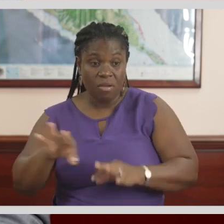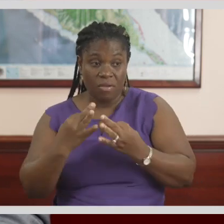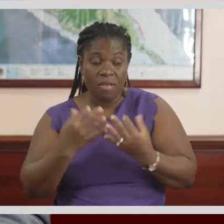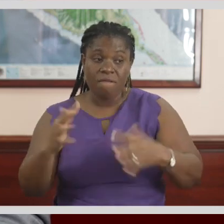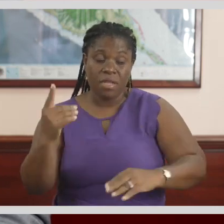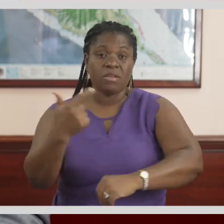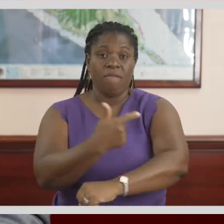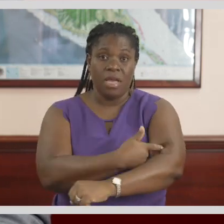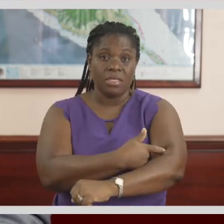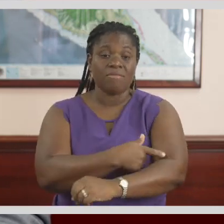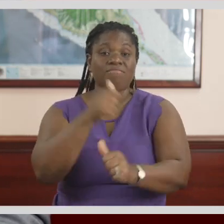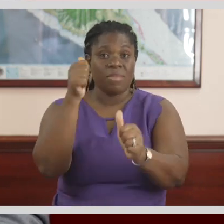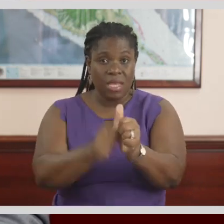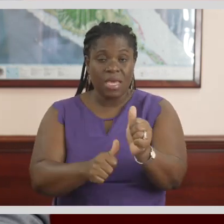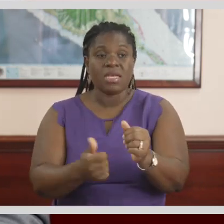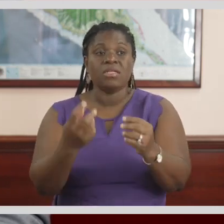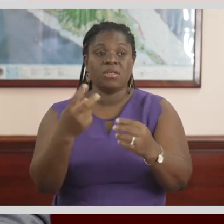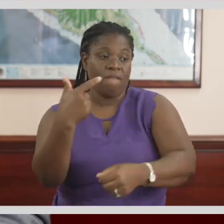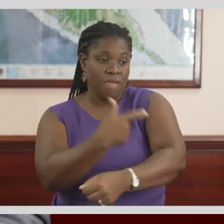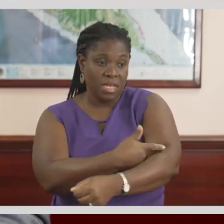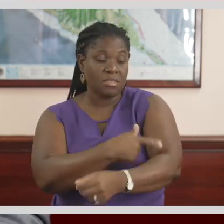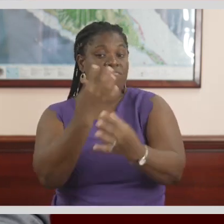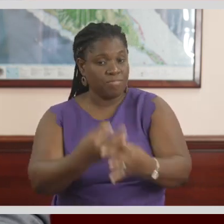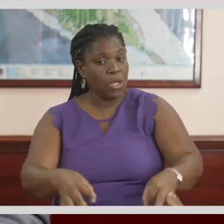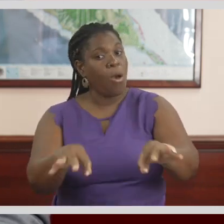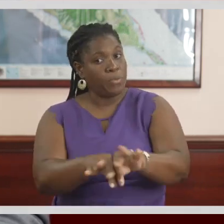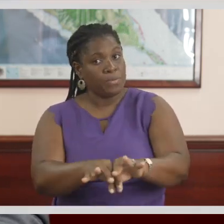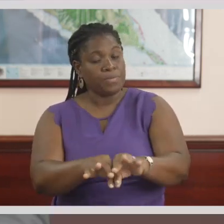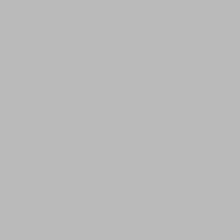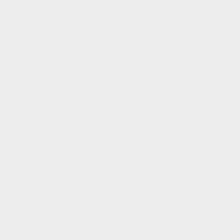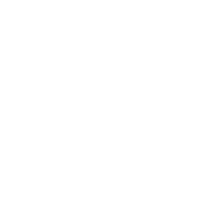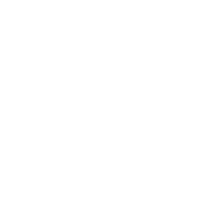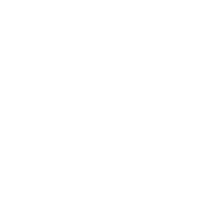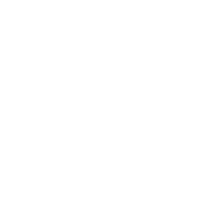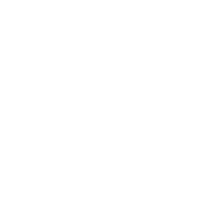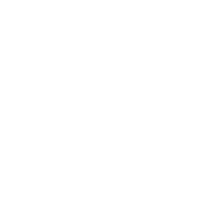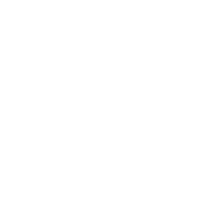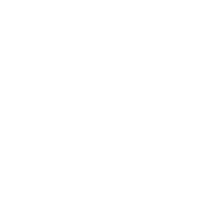child, children, and loved ones. Each vaccine counts.